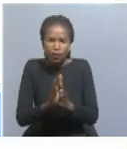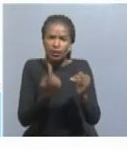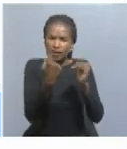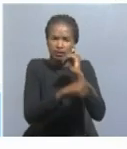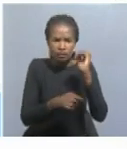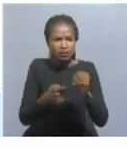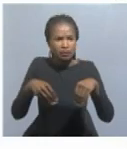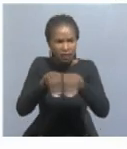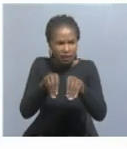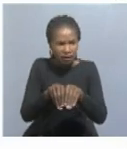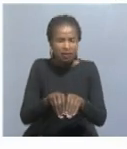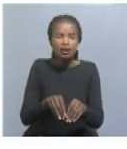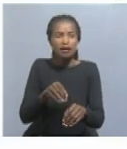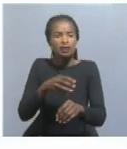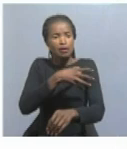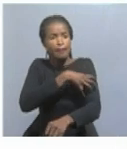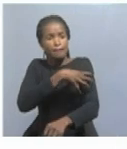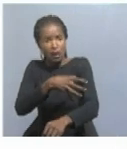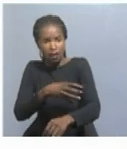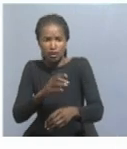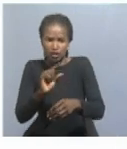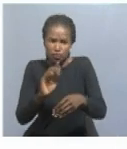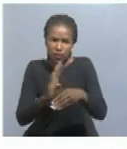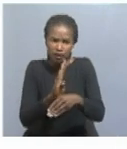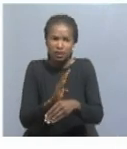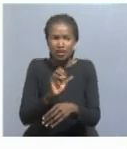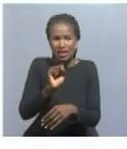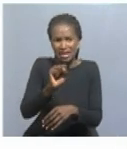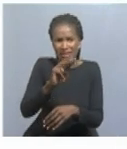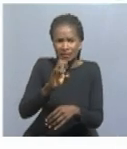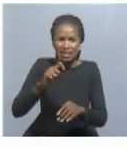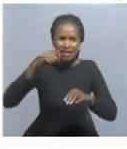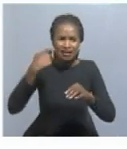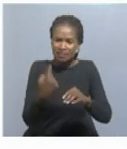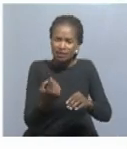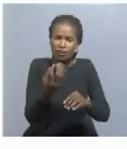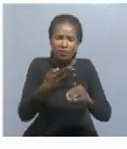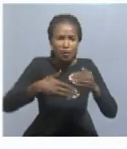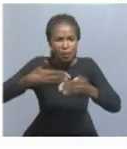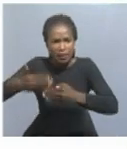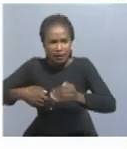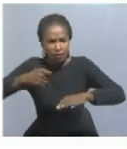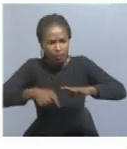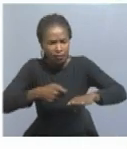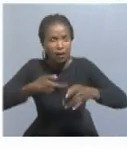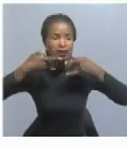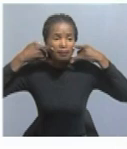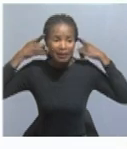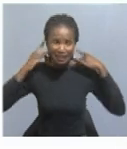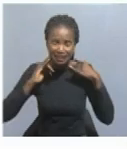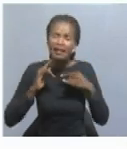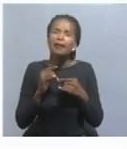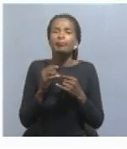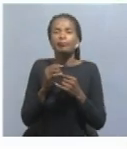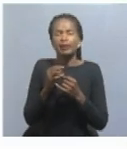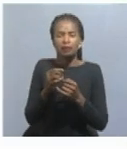and to empower local companies, including SMEs, to produce face masks, for example, is a good thing. But I think we need to look at the